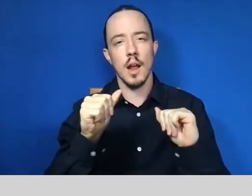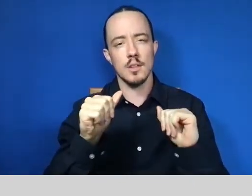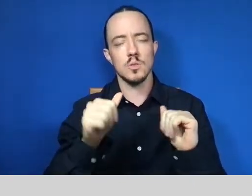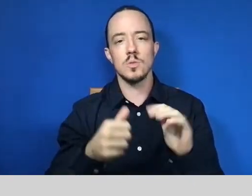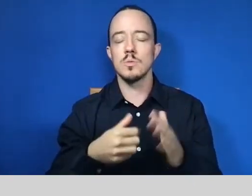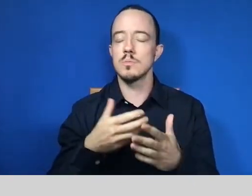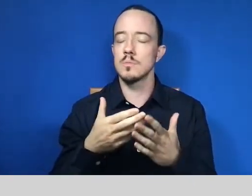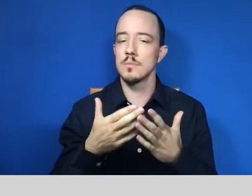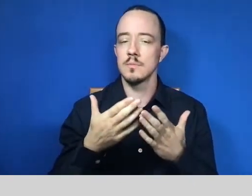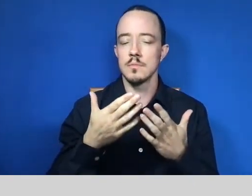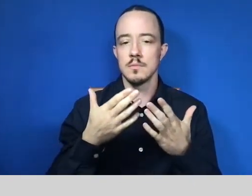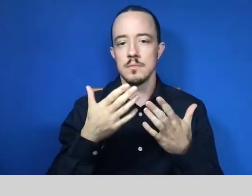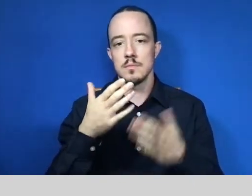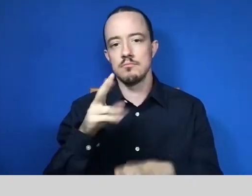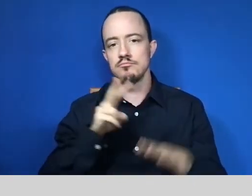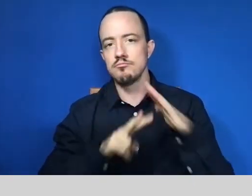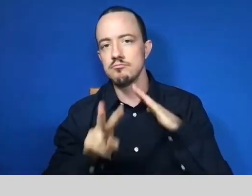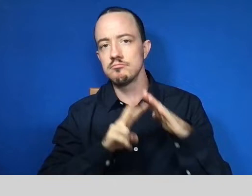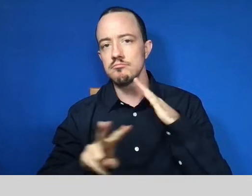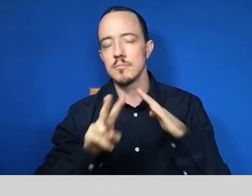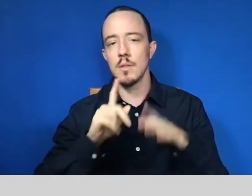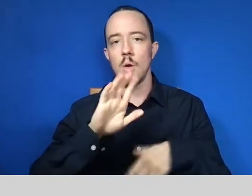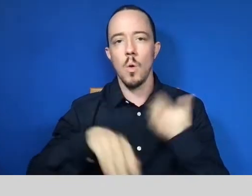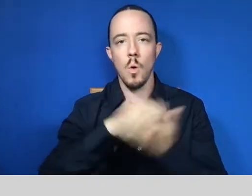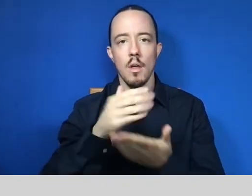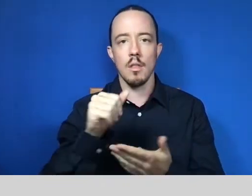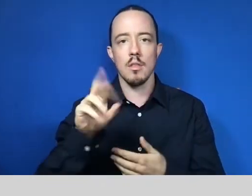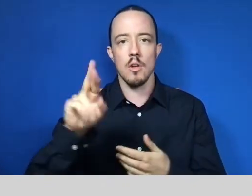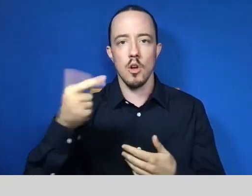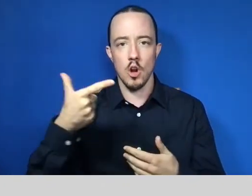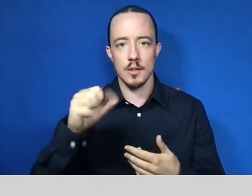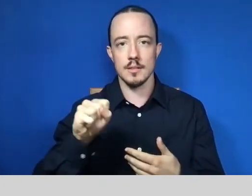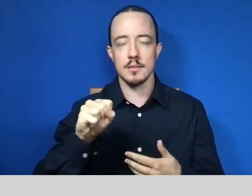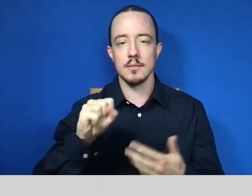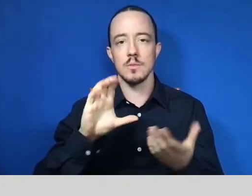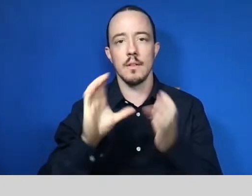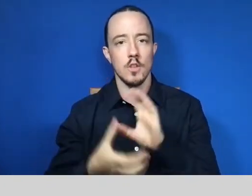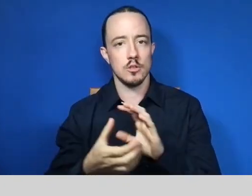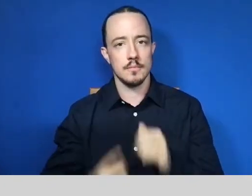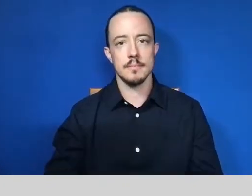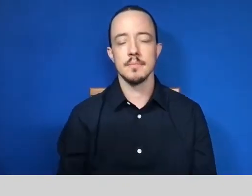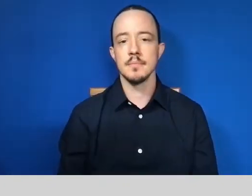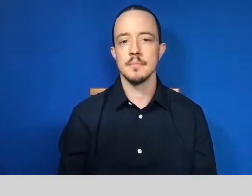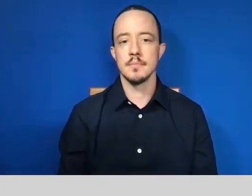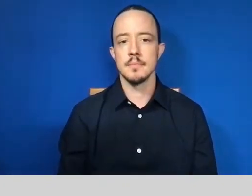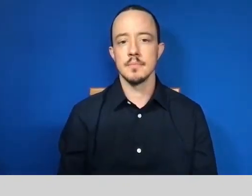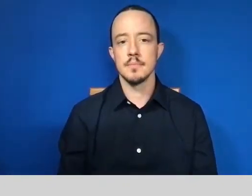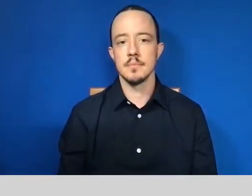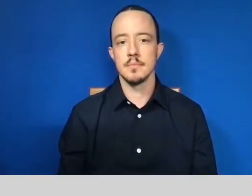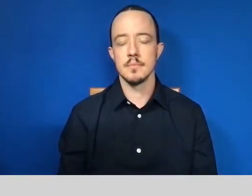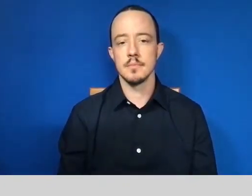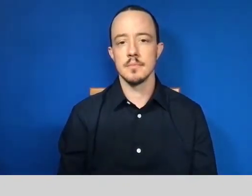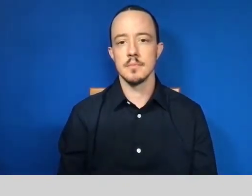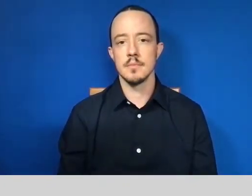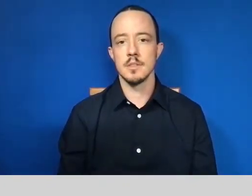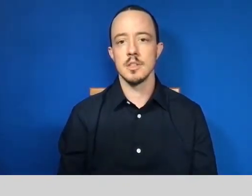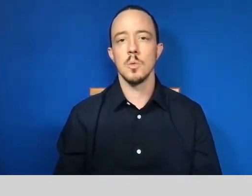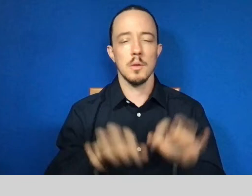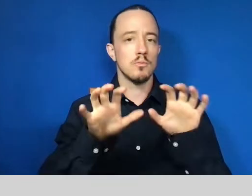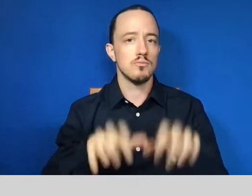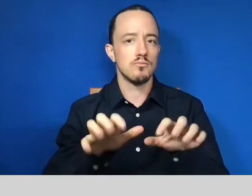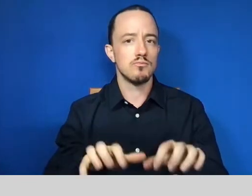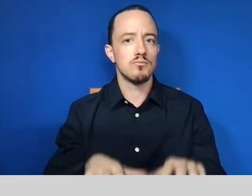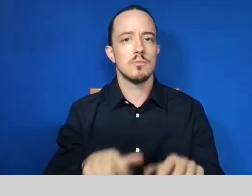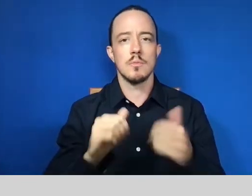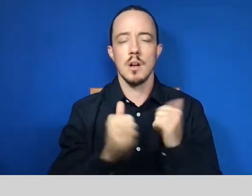cast all the arguments that are meant to be enums to the enum type. We would write the autoenum decorator